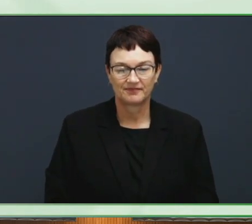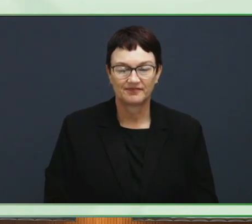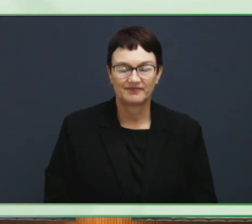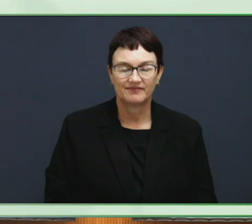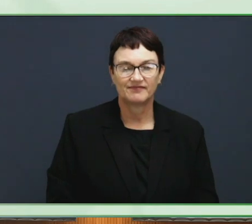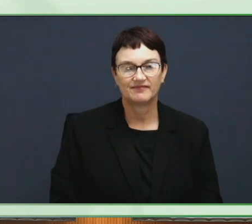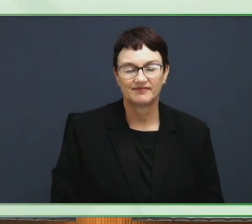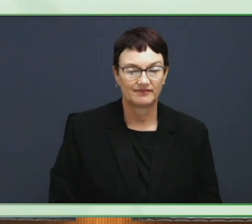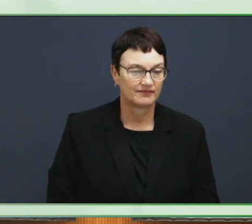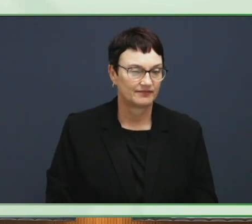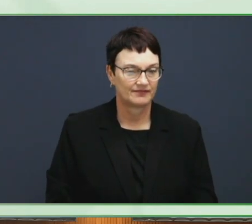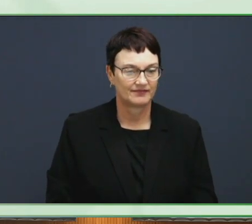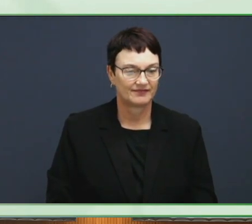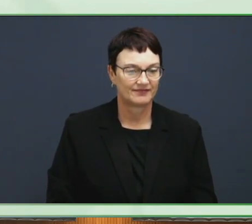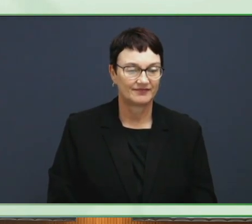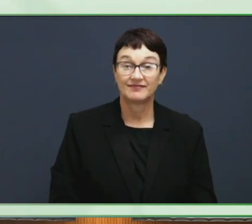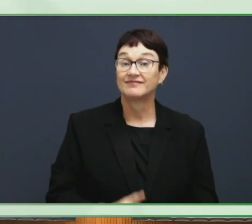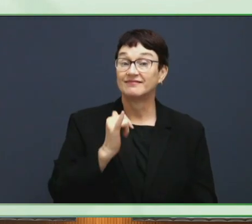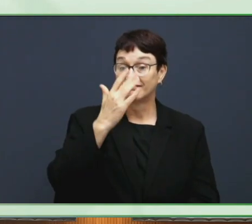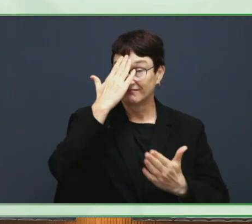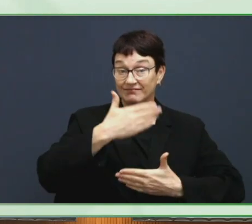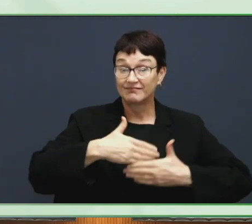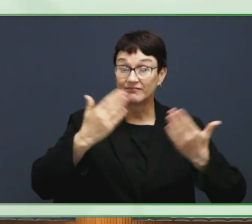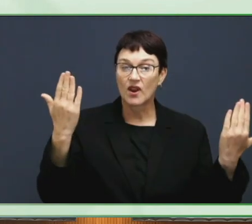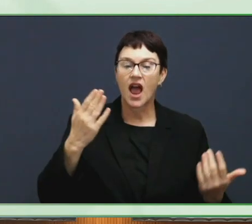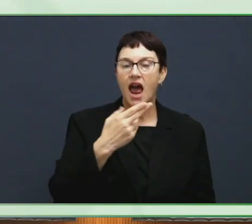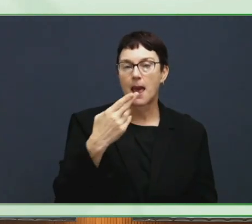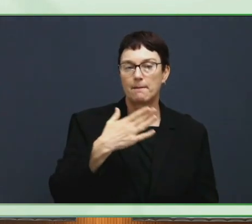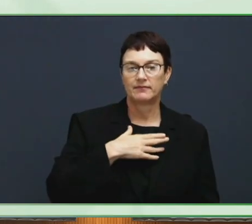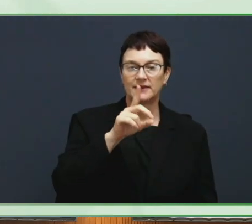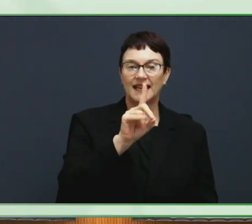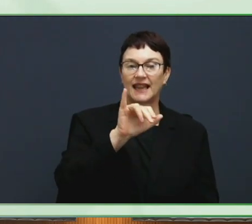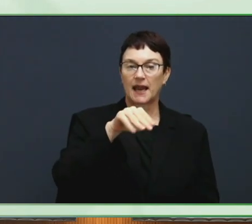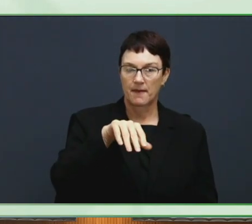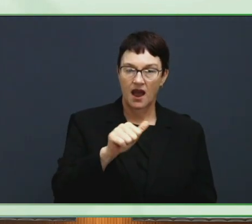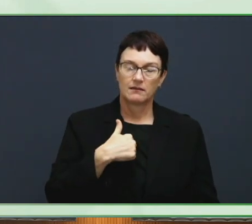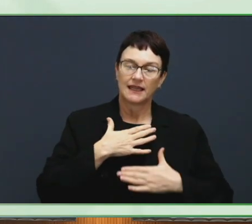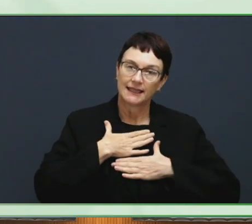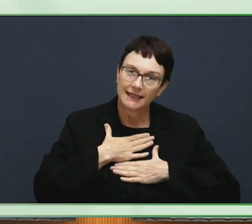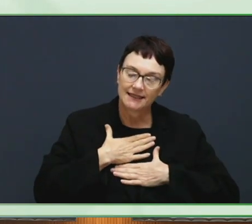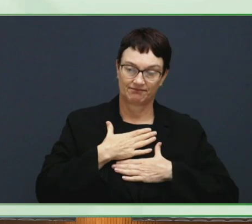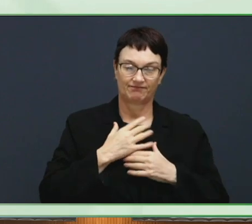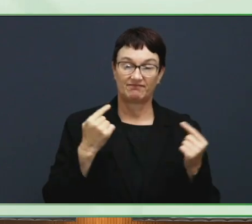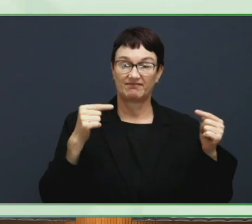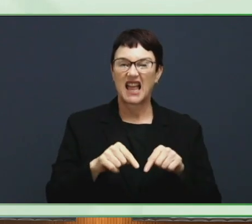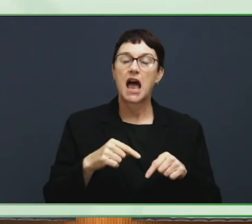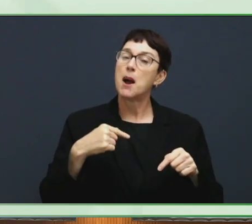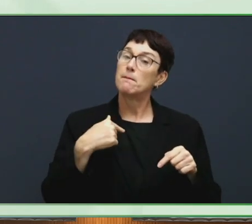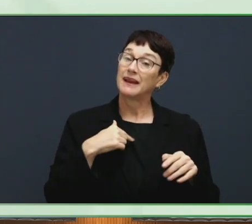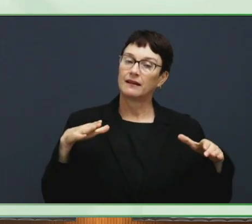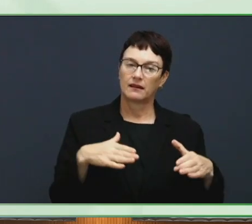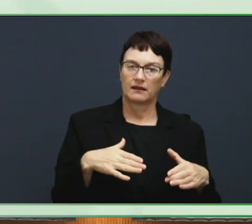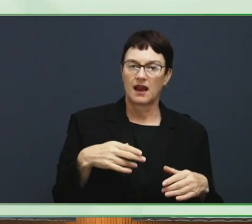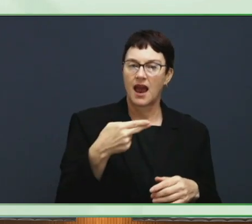Yes, good morning again. I'm Dima. It's a privilege to be here today representing QADER for Community Development. Today,